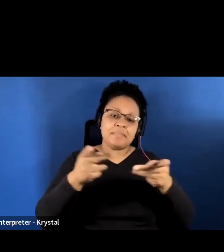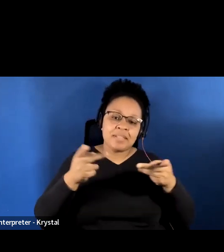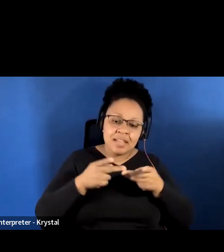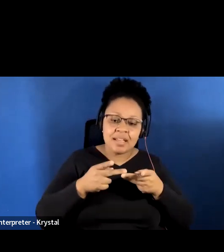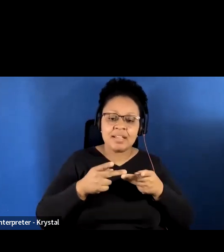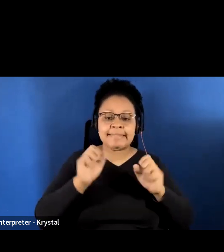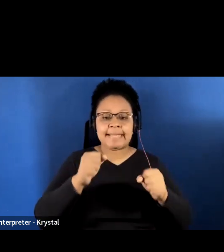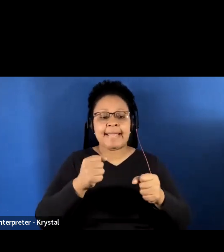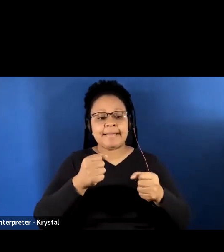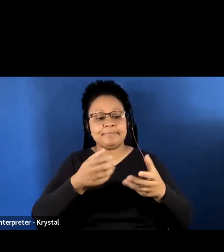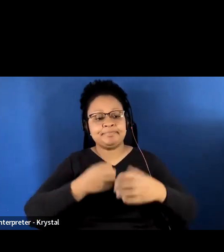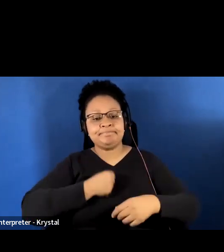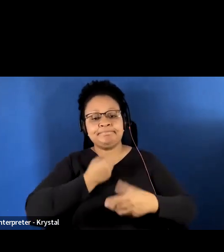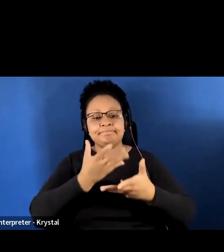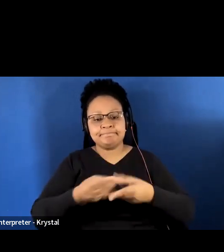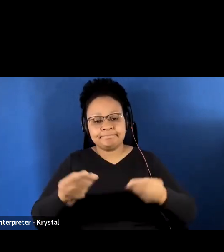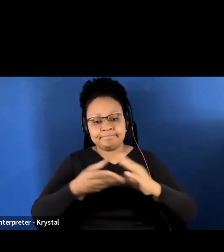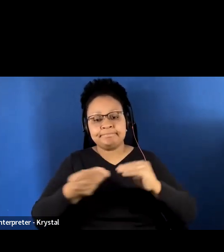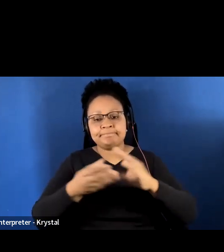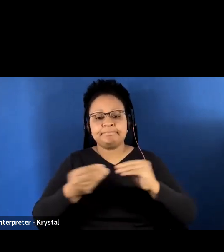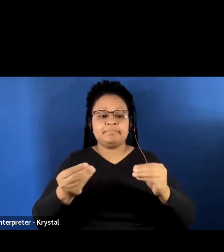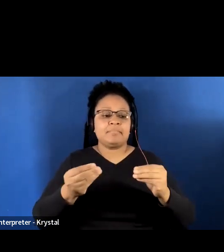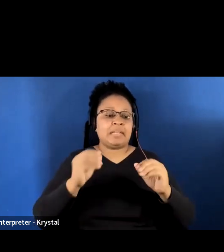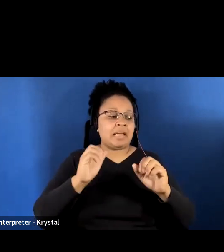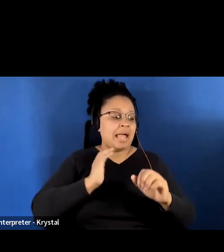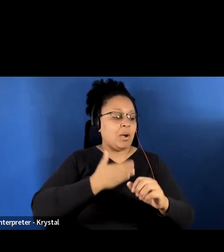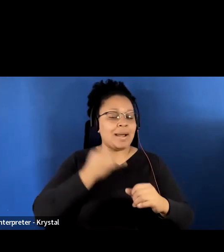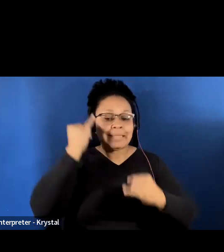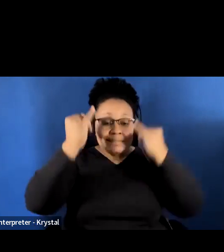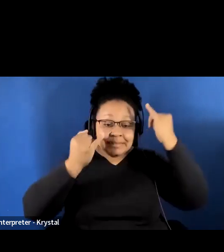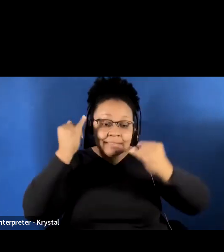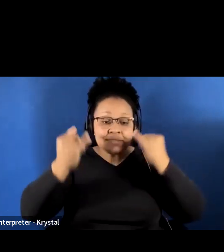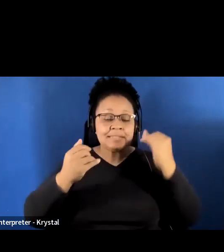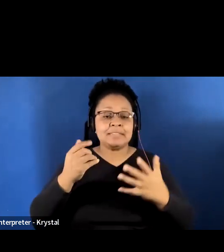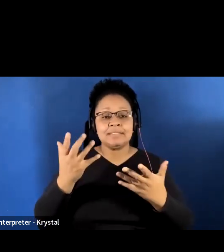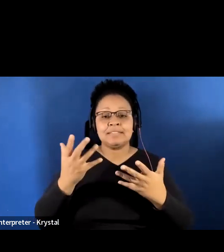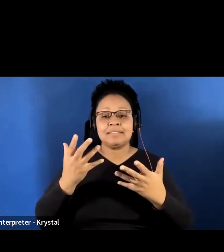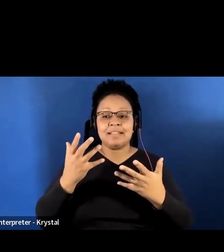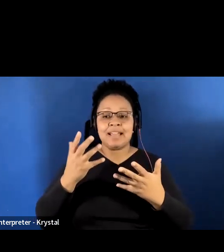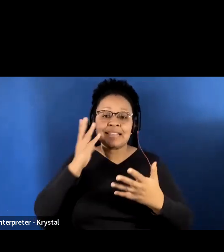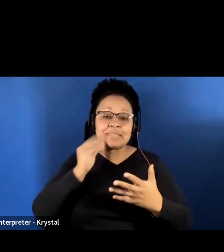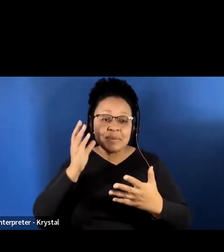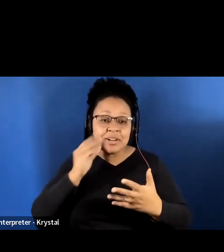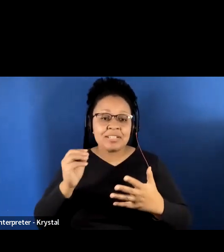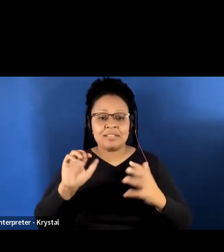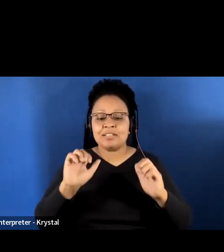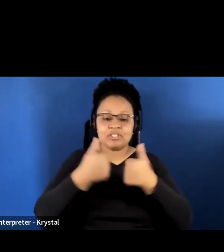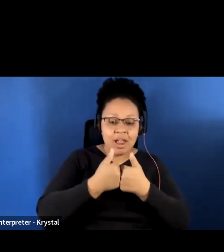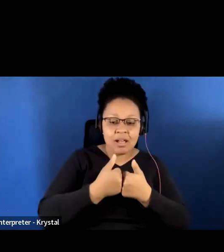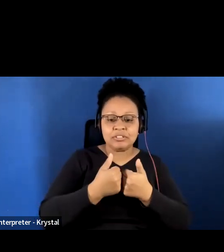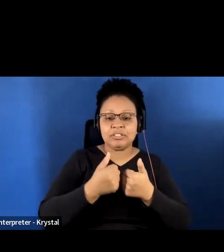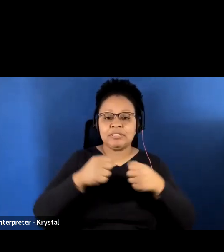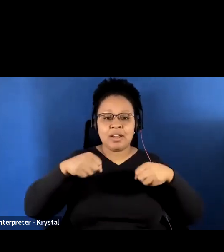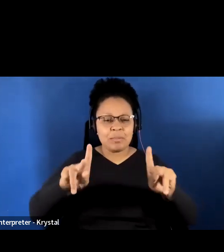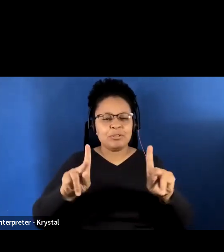and connect on our ideas and experiences and our challenges and opportunities as